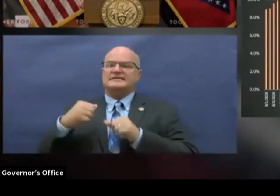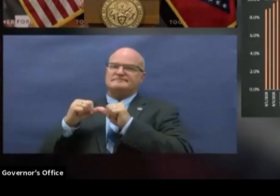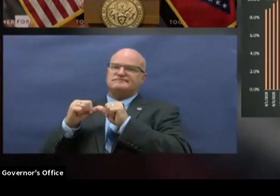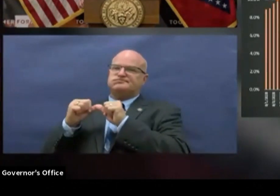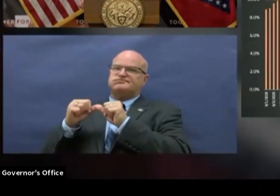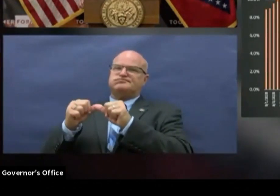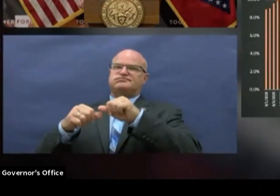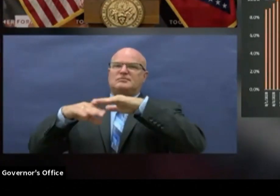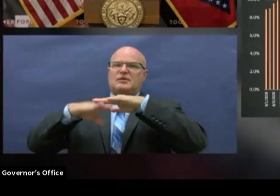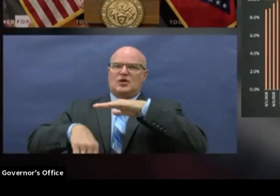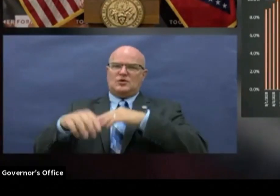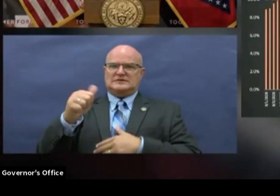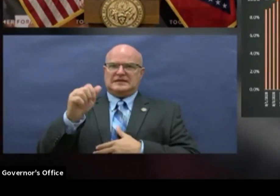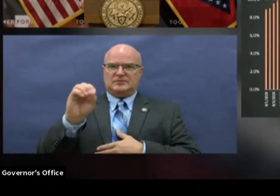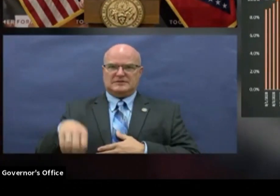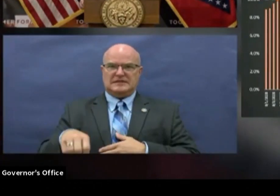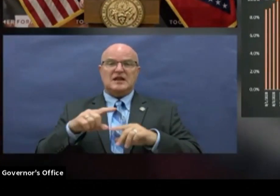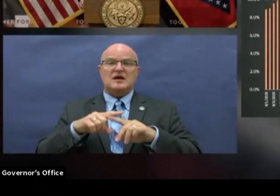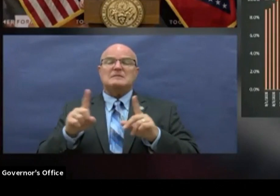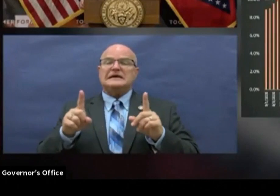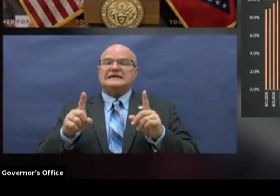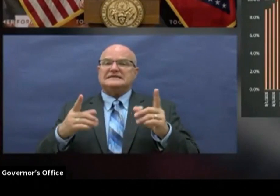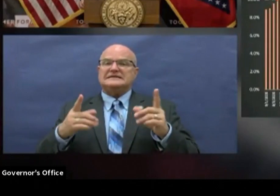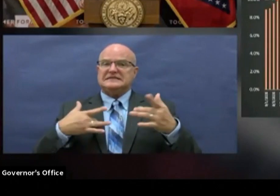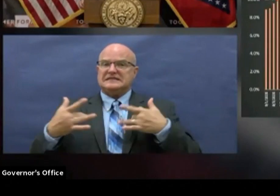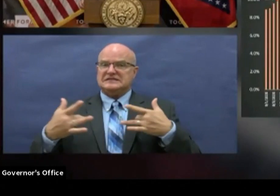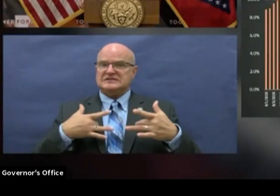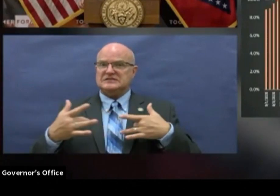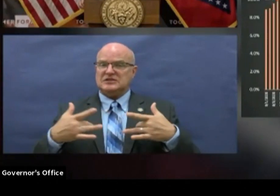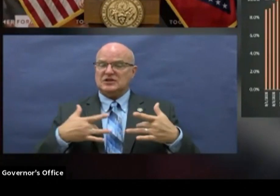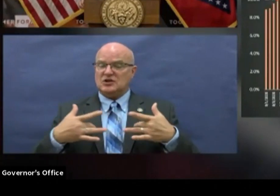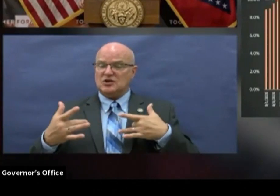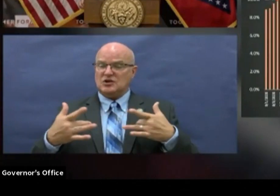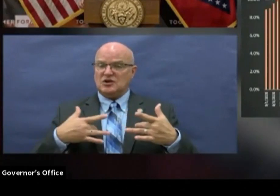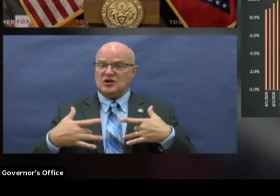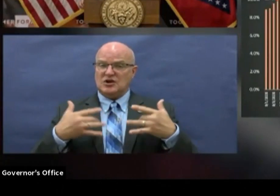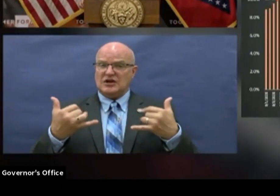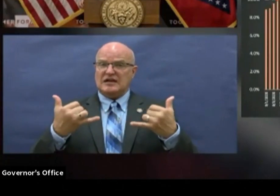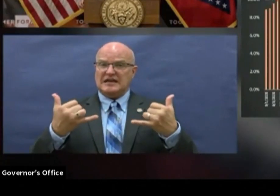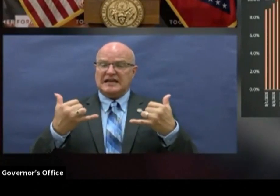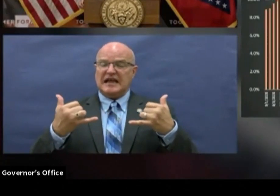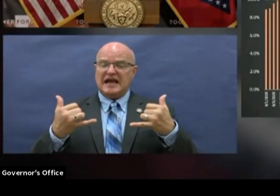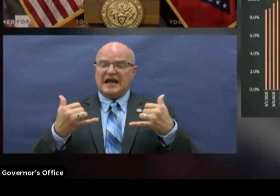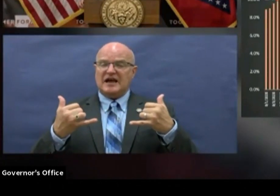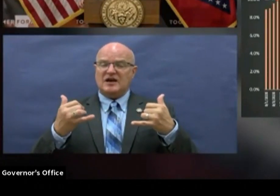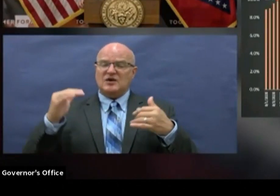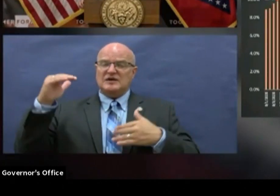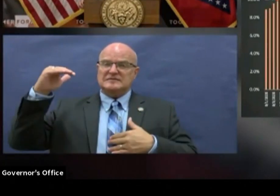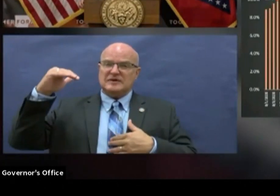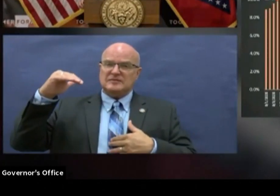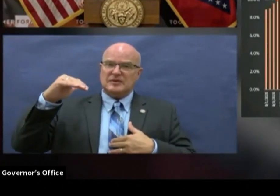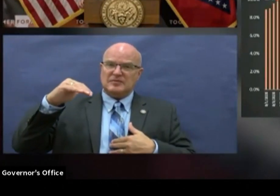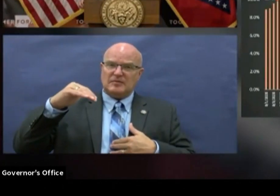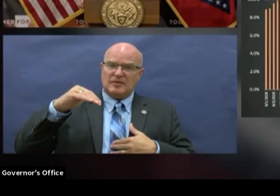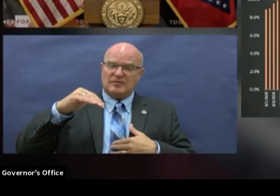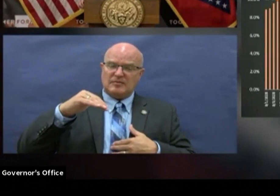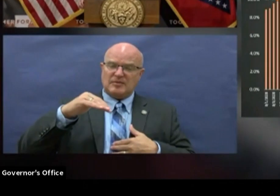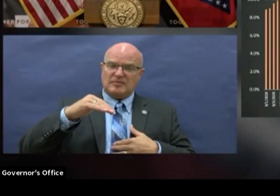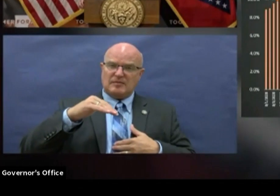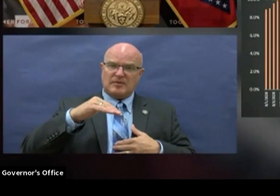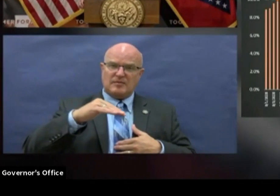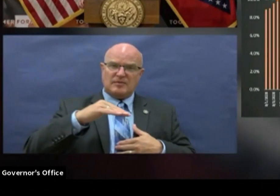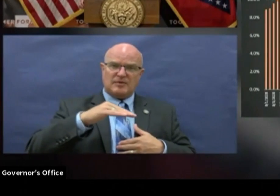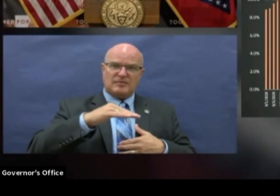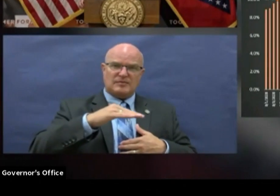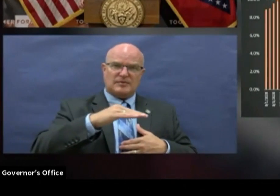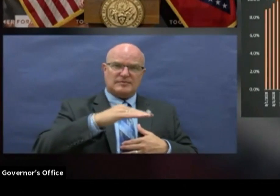below 10%. But it's a concern whenever you see we were down for weeks actually at a